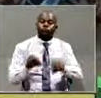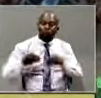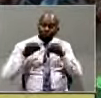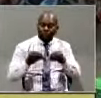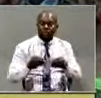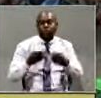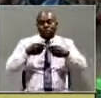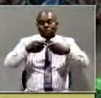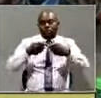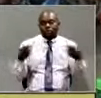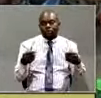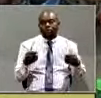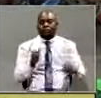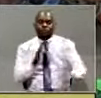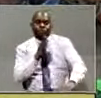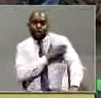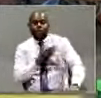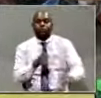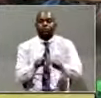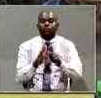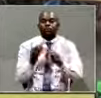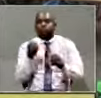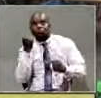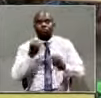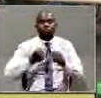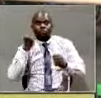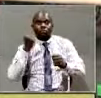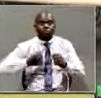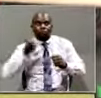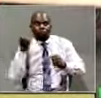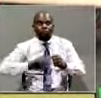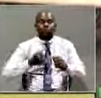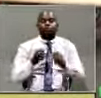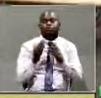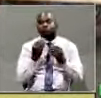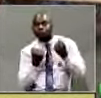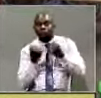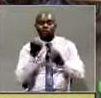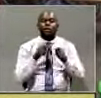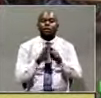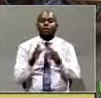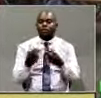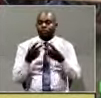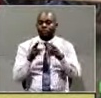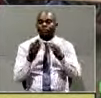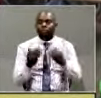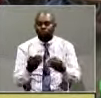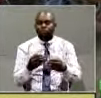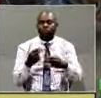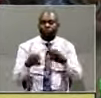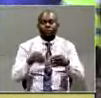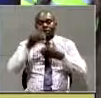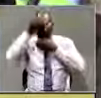to avoid someone to touch you. You know, it's like jab, slip, hook, jab, slip, straight, because this is the style they're gonna do in